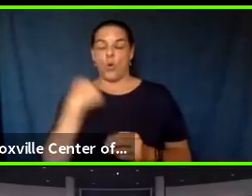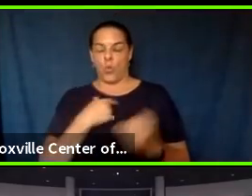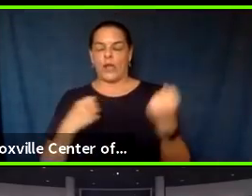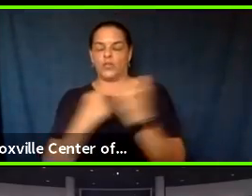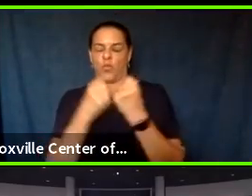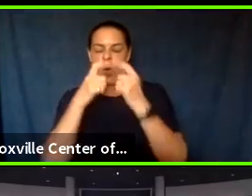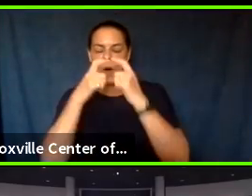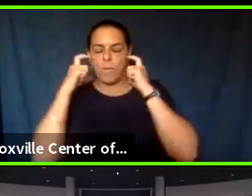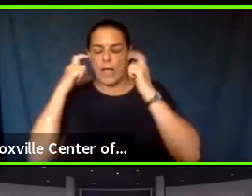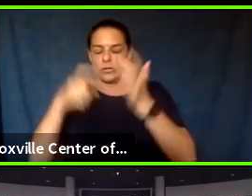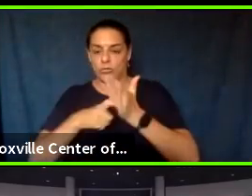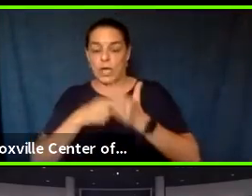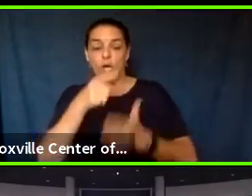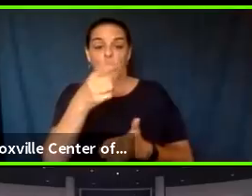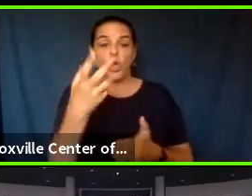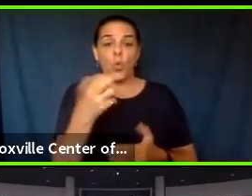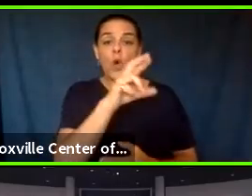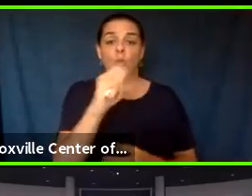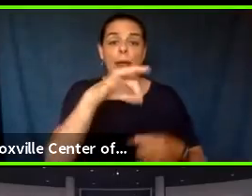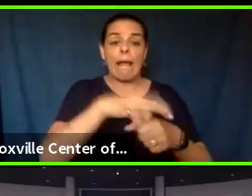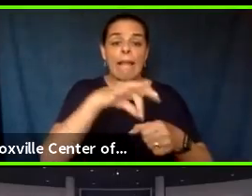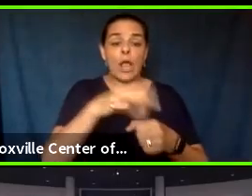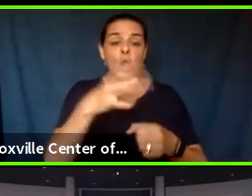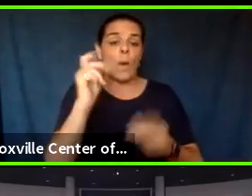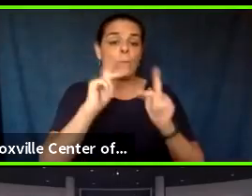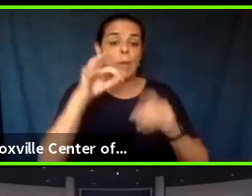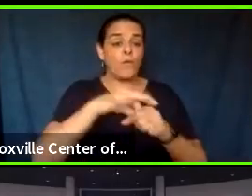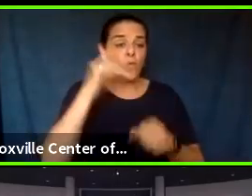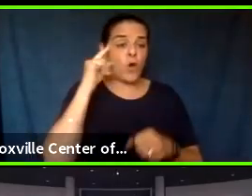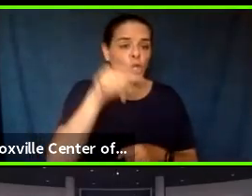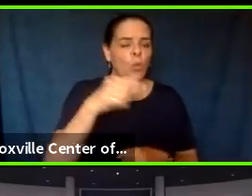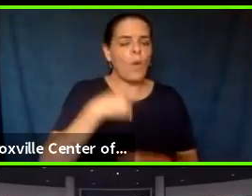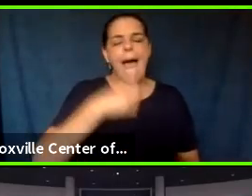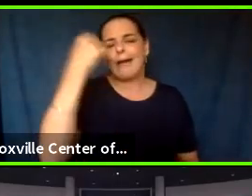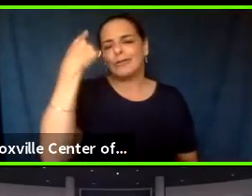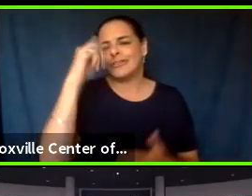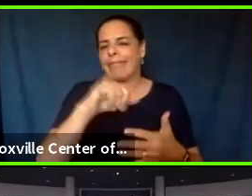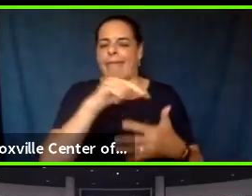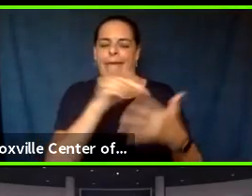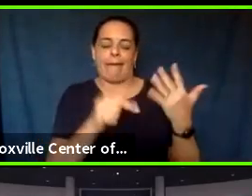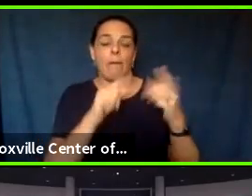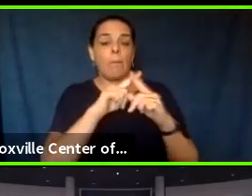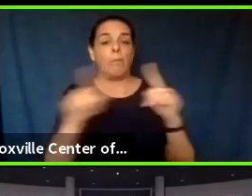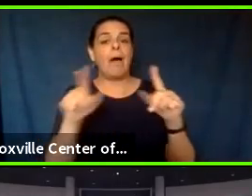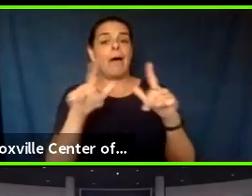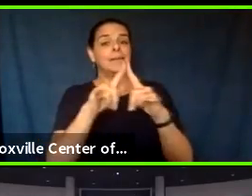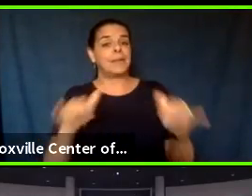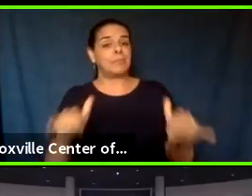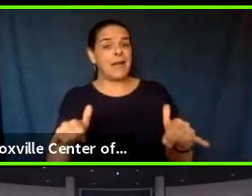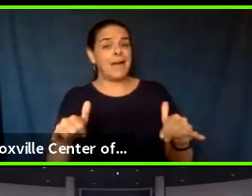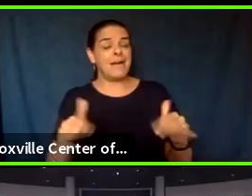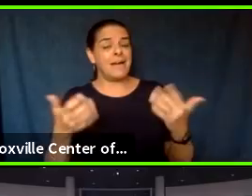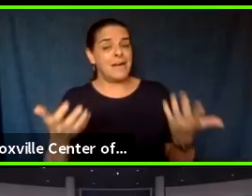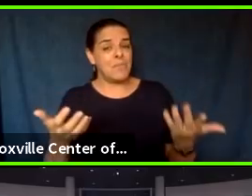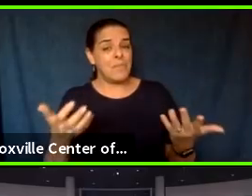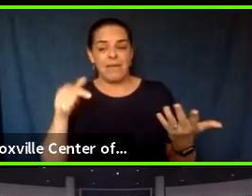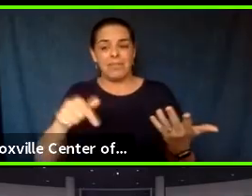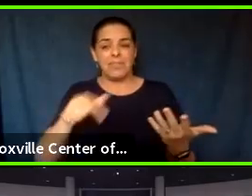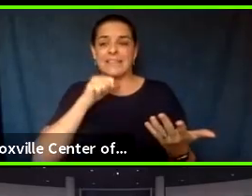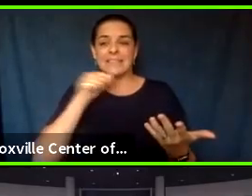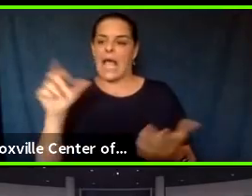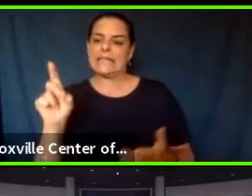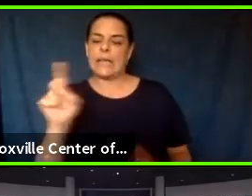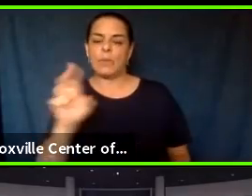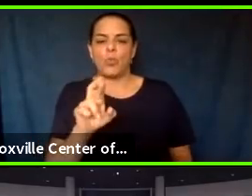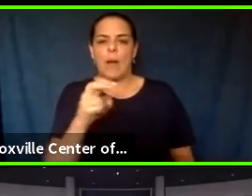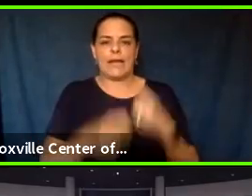You want to be reelected and you want people to vote for you. I understand all of these things, but at the same time, this is not a Democrat or